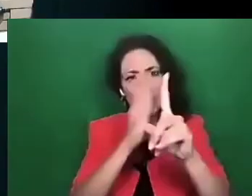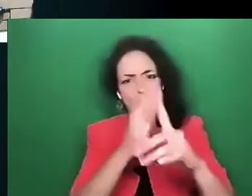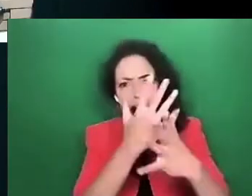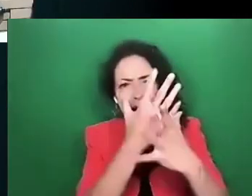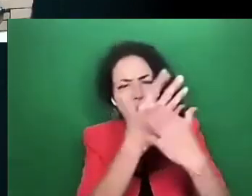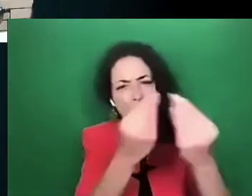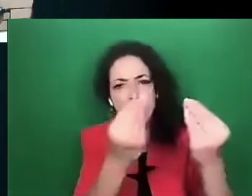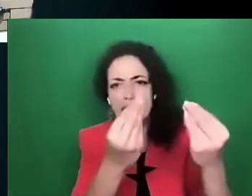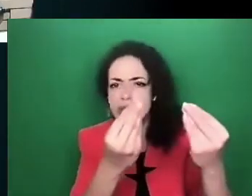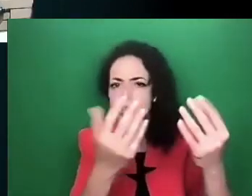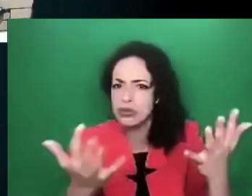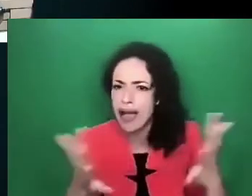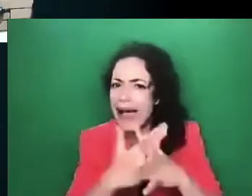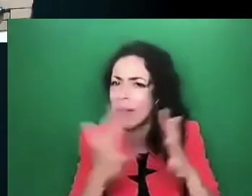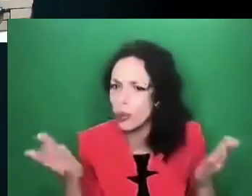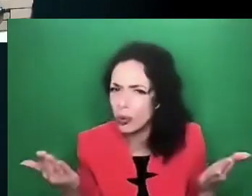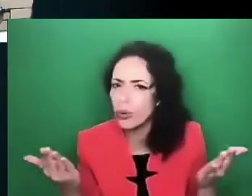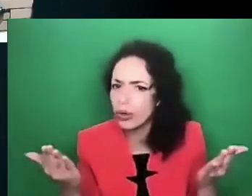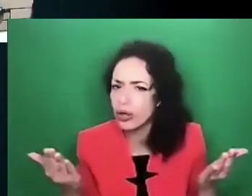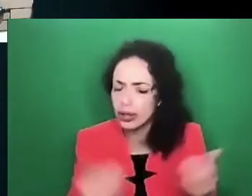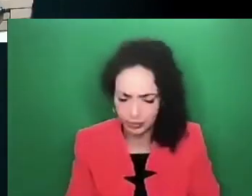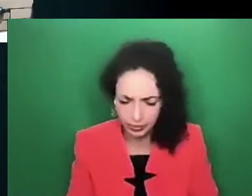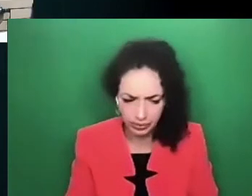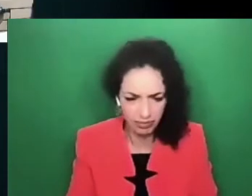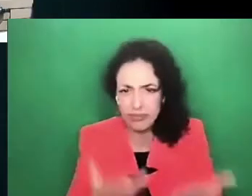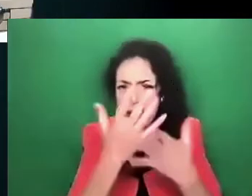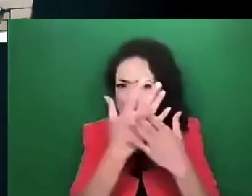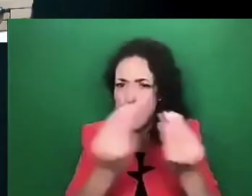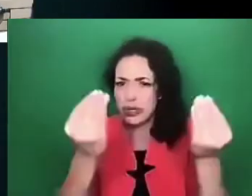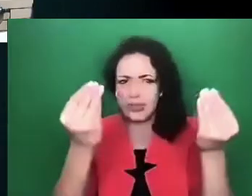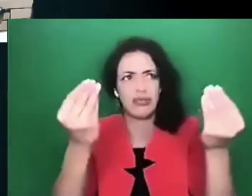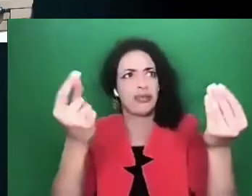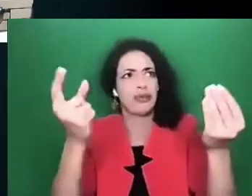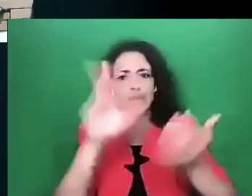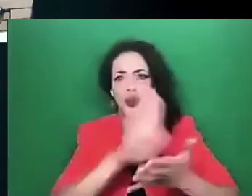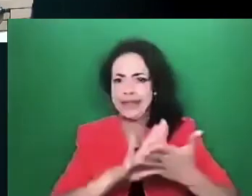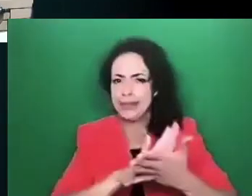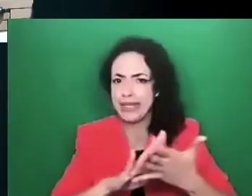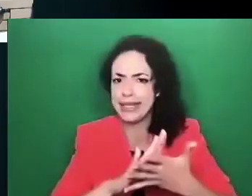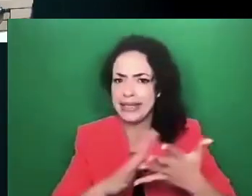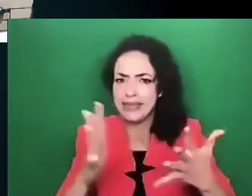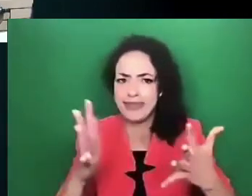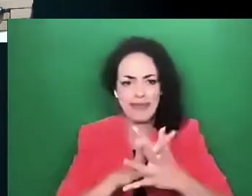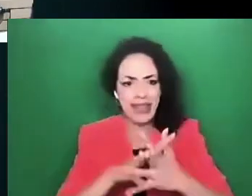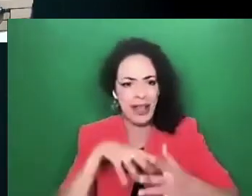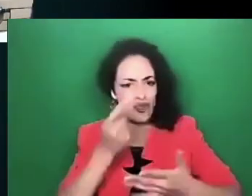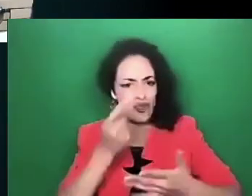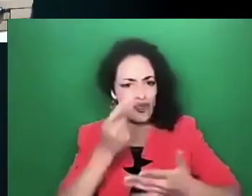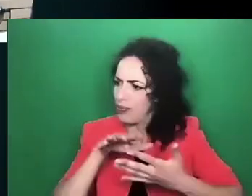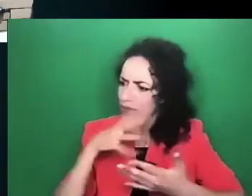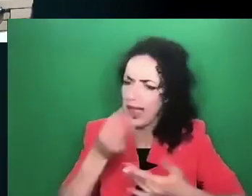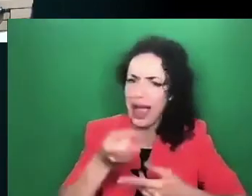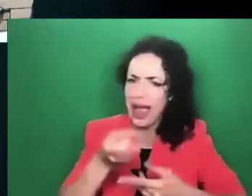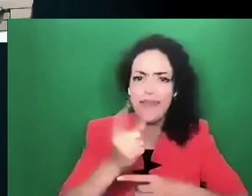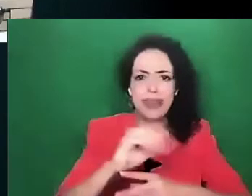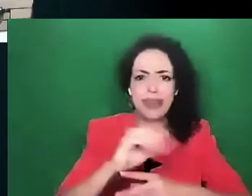how do we even identify absence, or how do we embody such spaces that have gone through all these absences? There